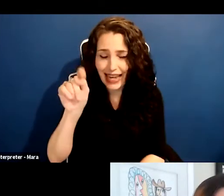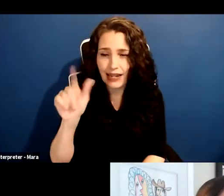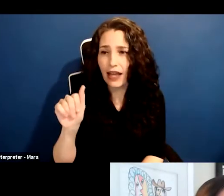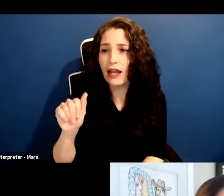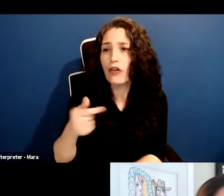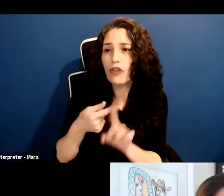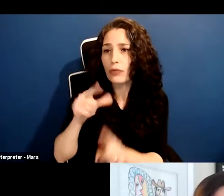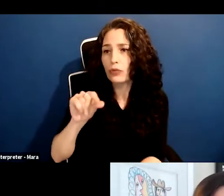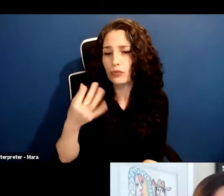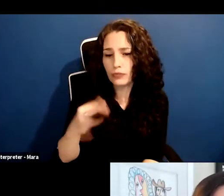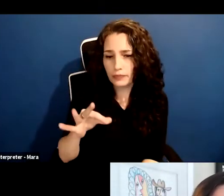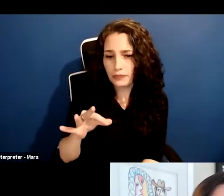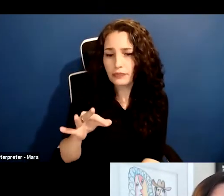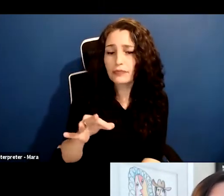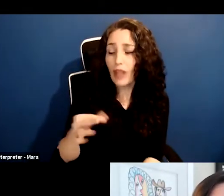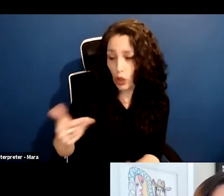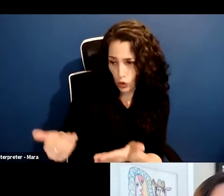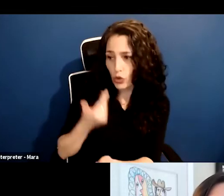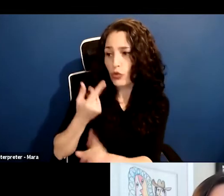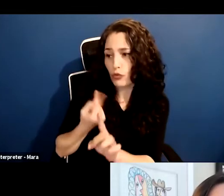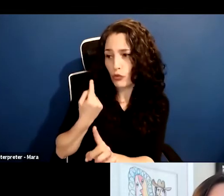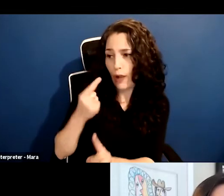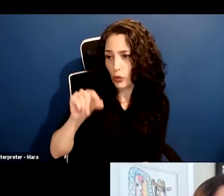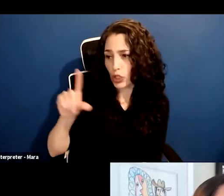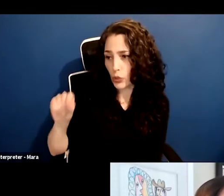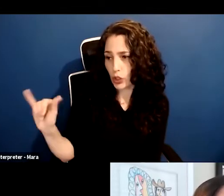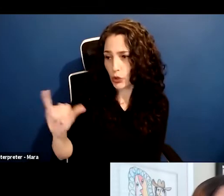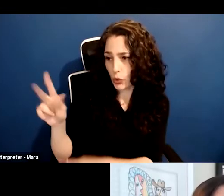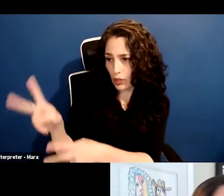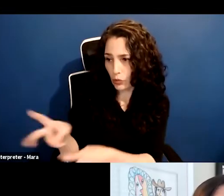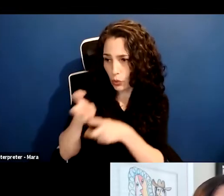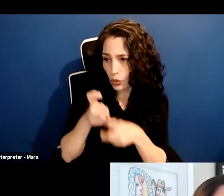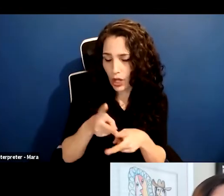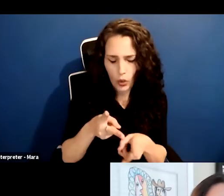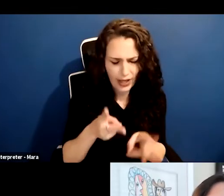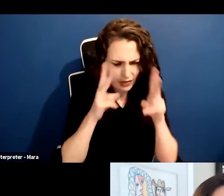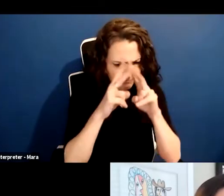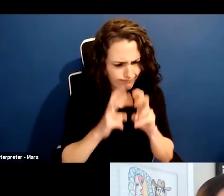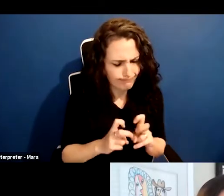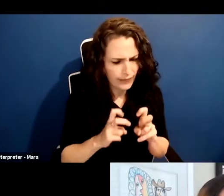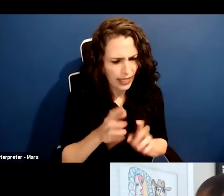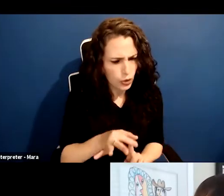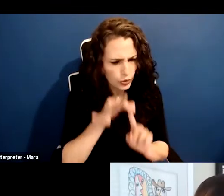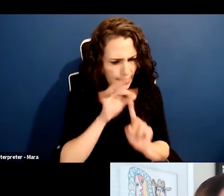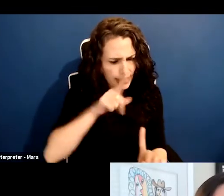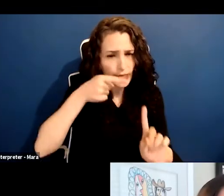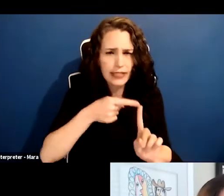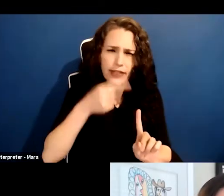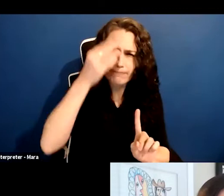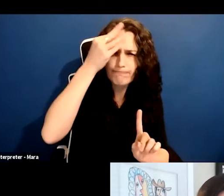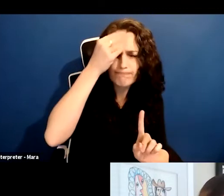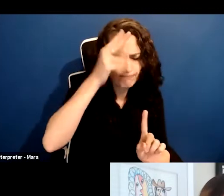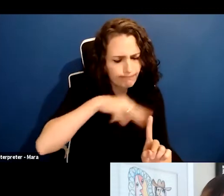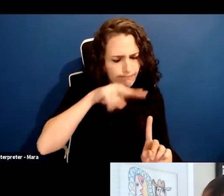new drop of data for 2020, and it allowed us to take a really unique and specific look at content in a way that